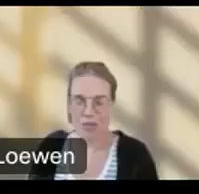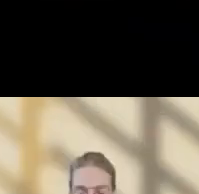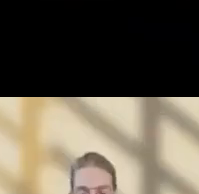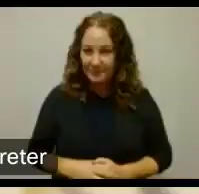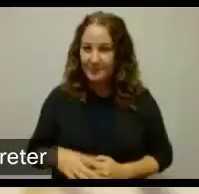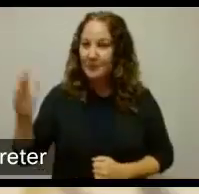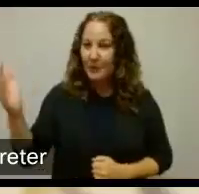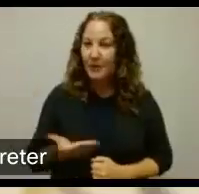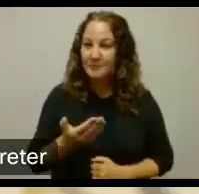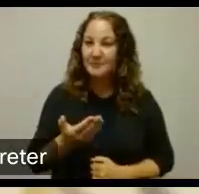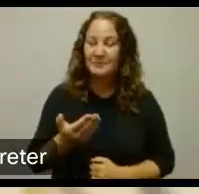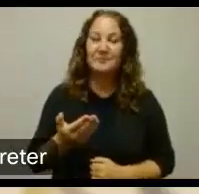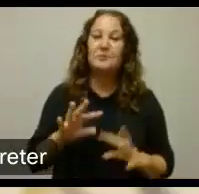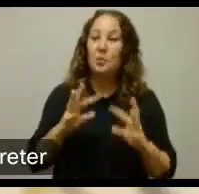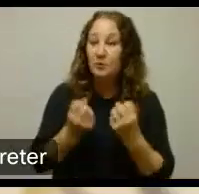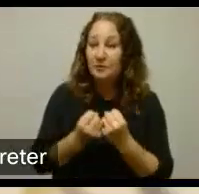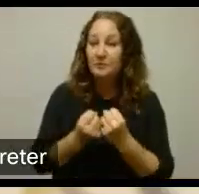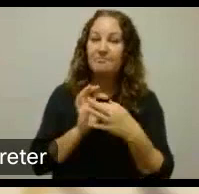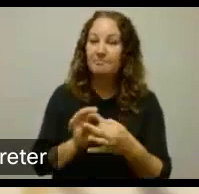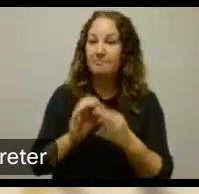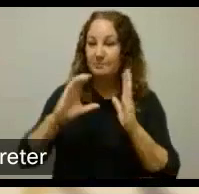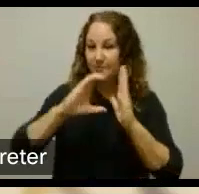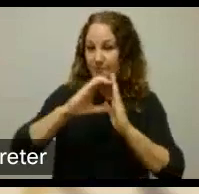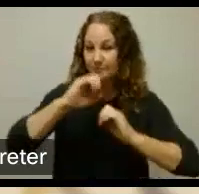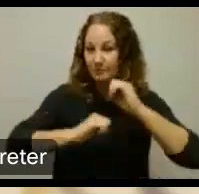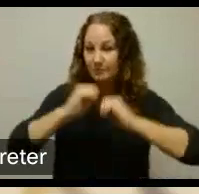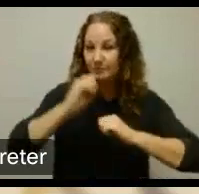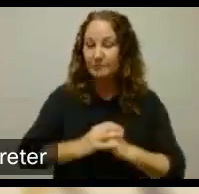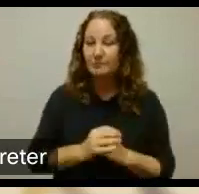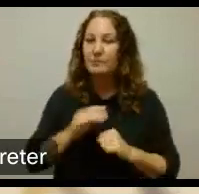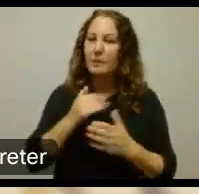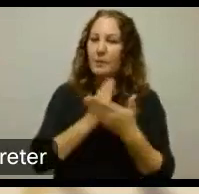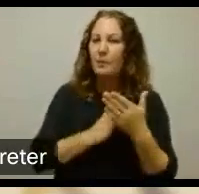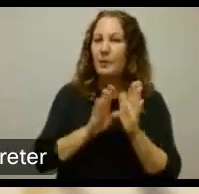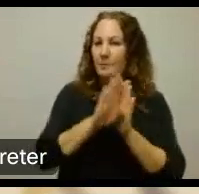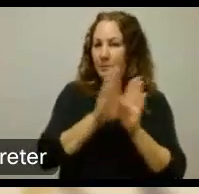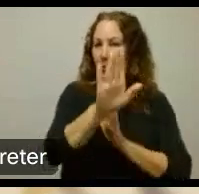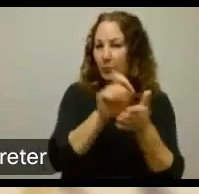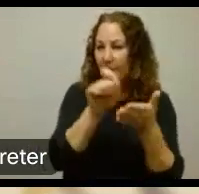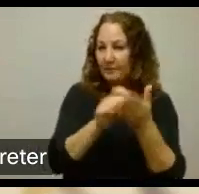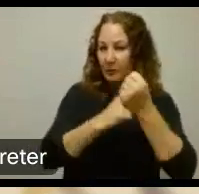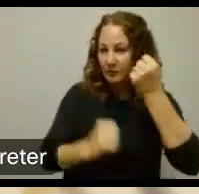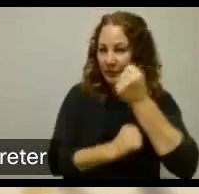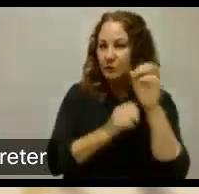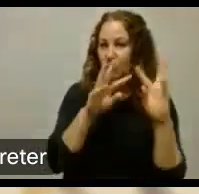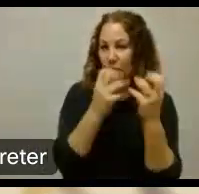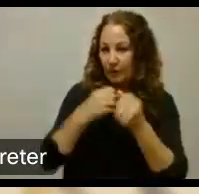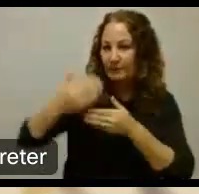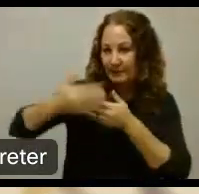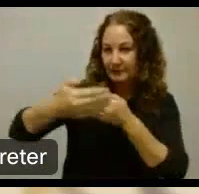So welcome to our session on paragraph structure, part of the Building Your Writing Foundation workshop series.